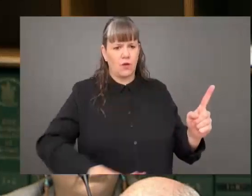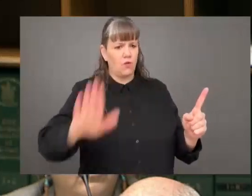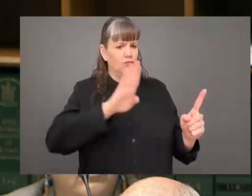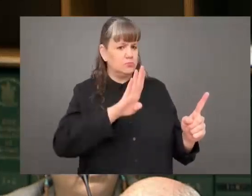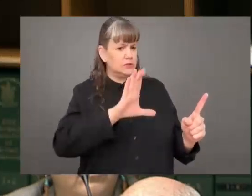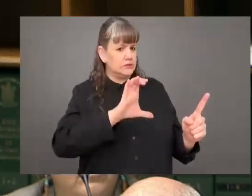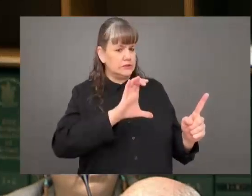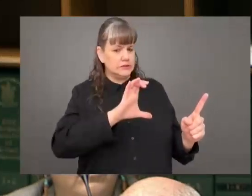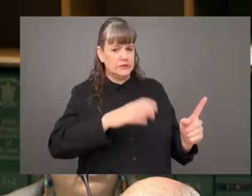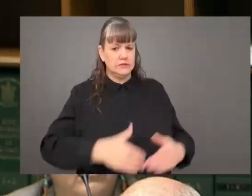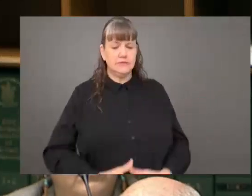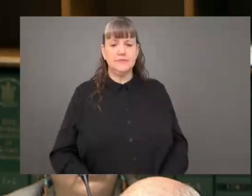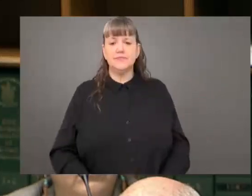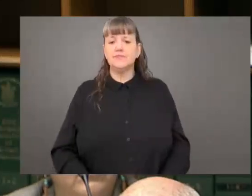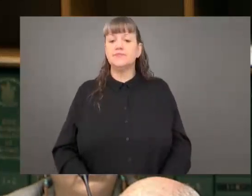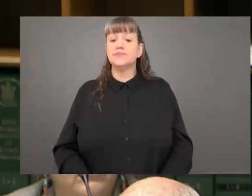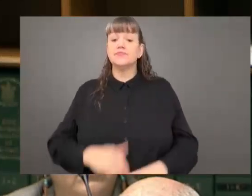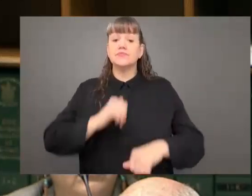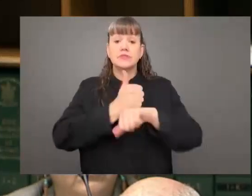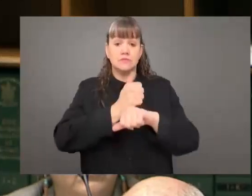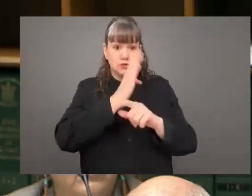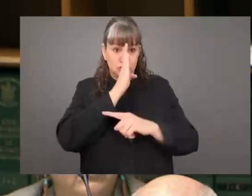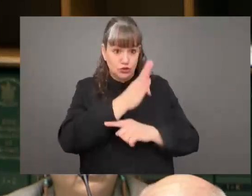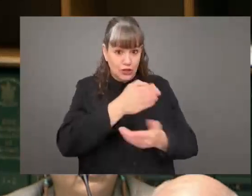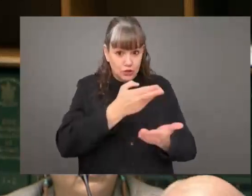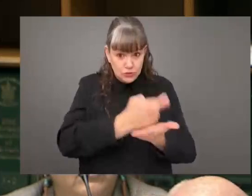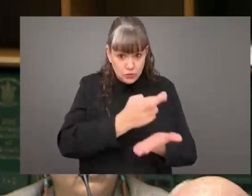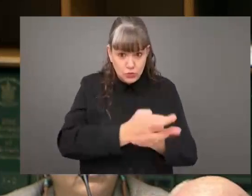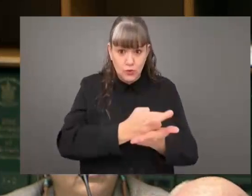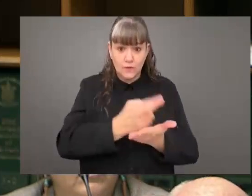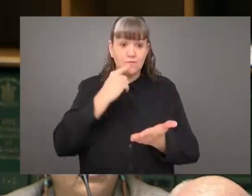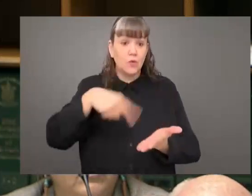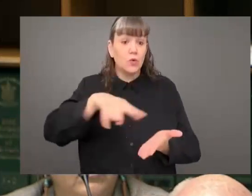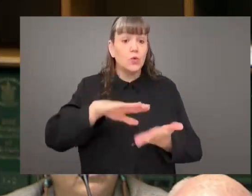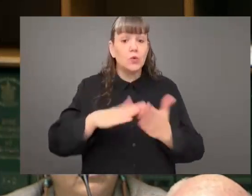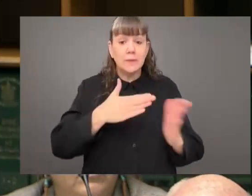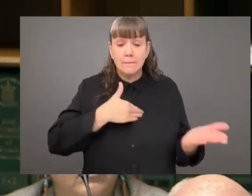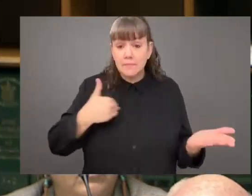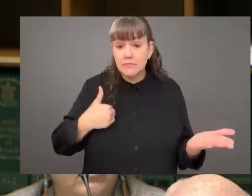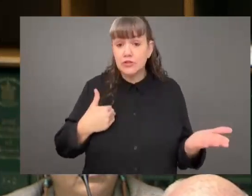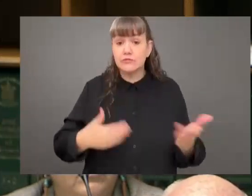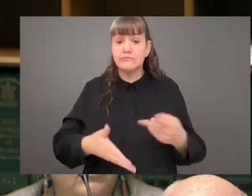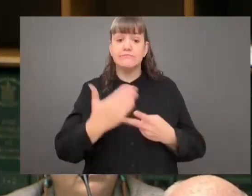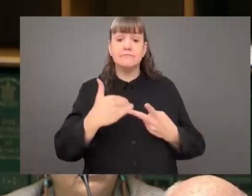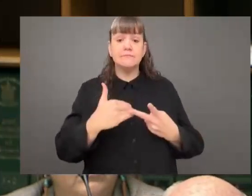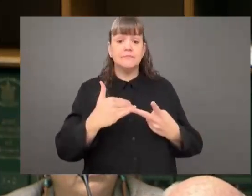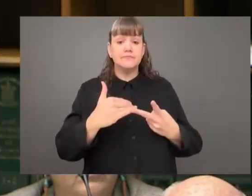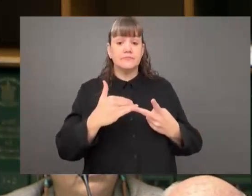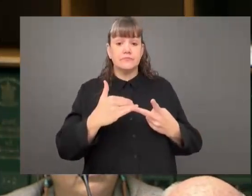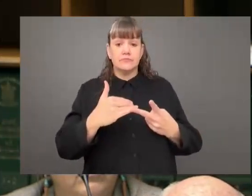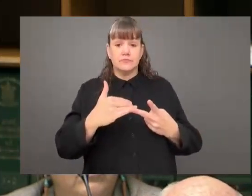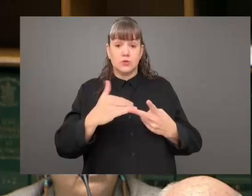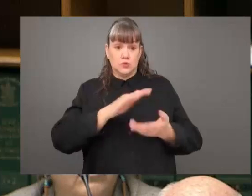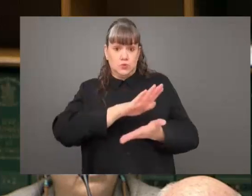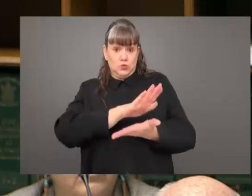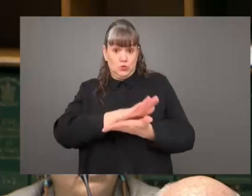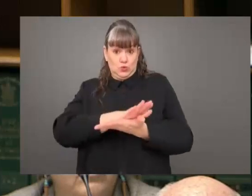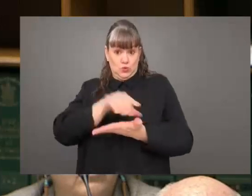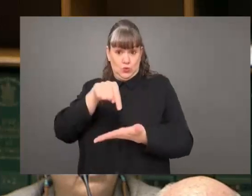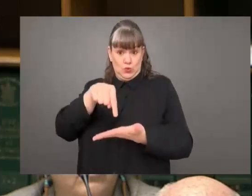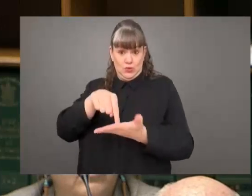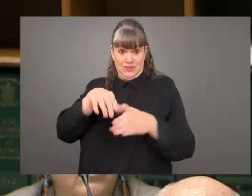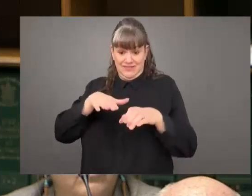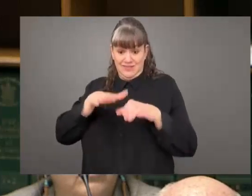schools, launching a racist incident helpline, which has received more than 600 calls where people can